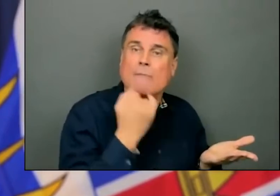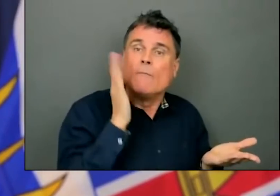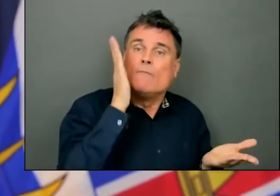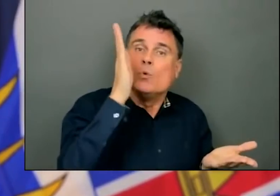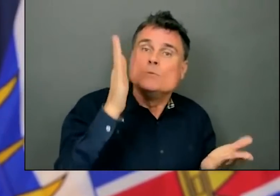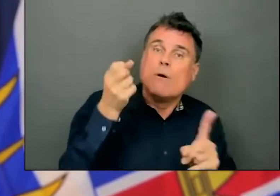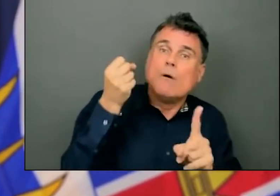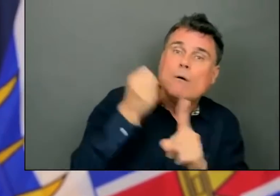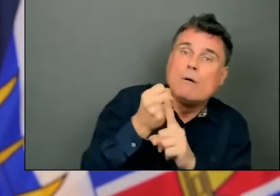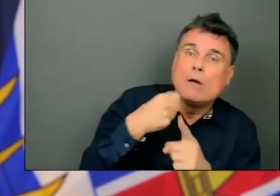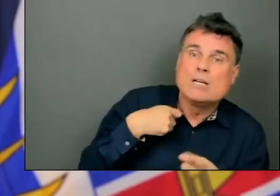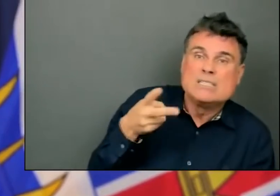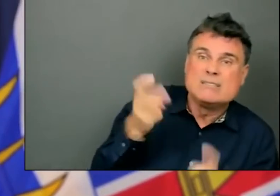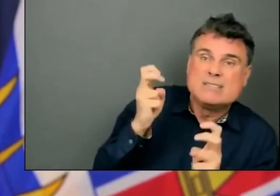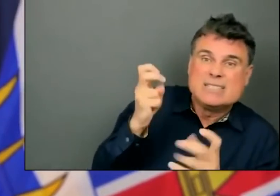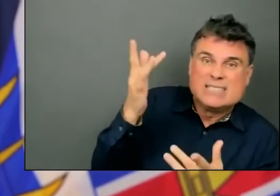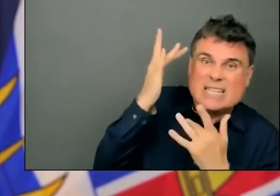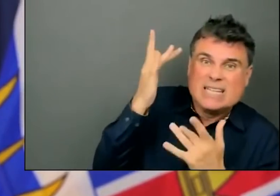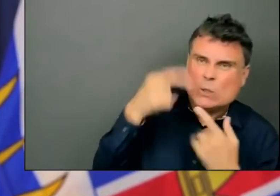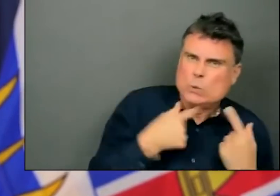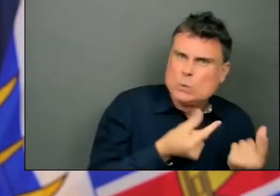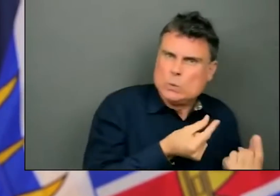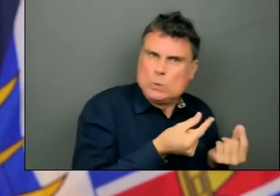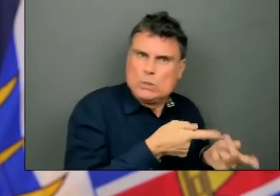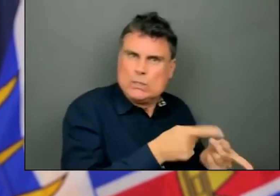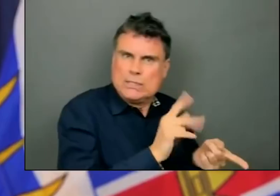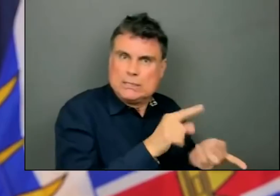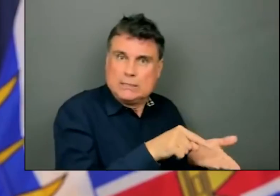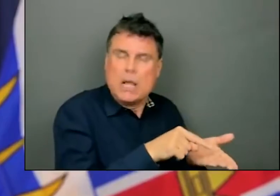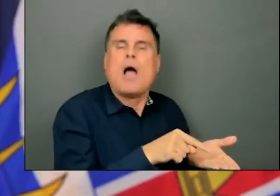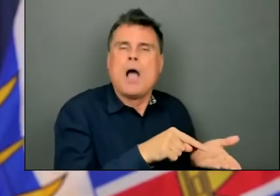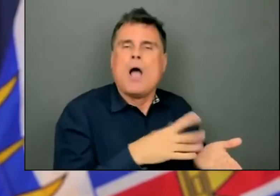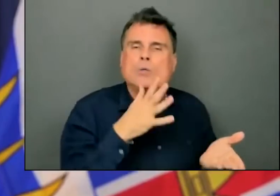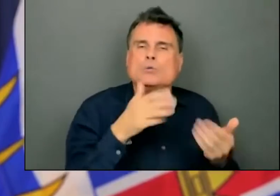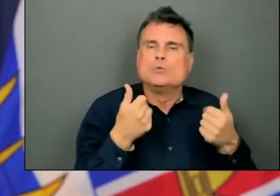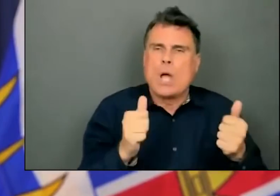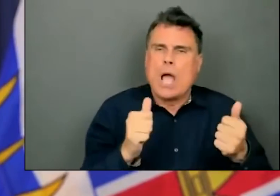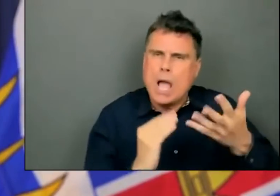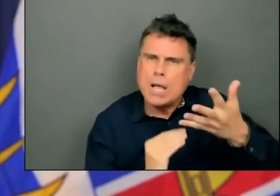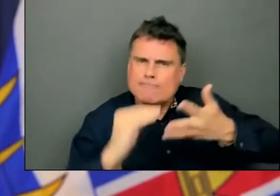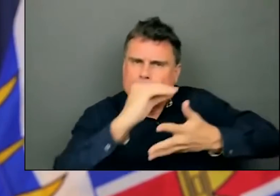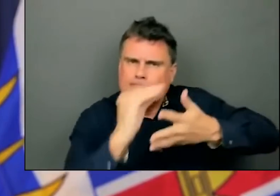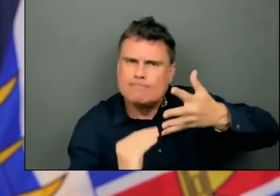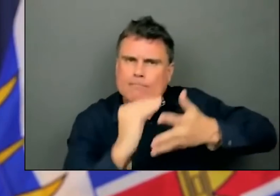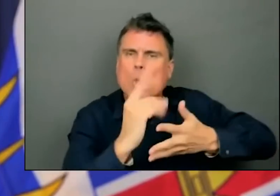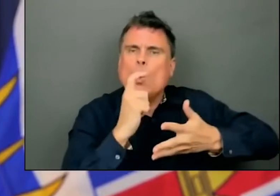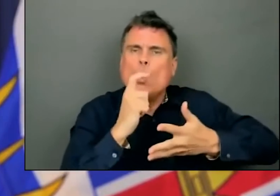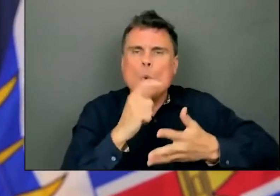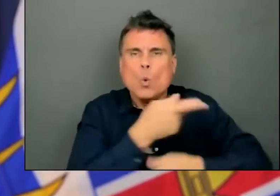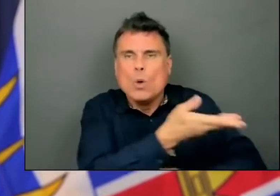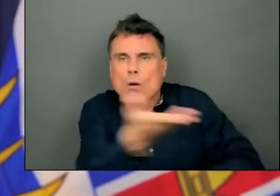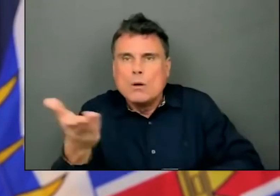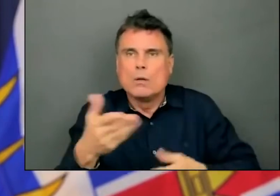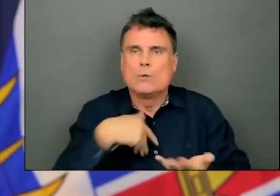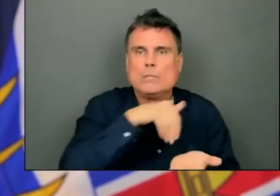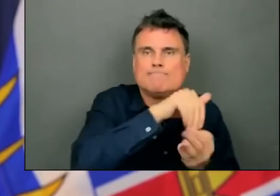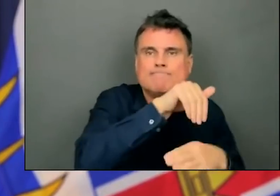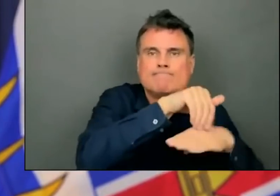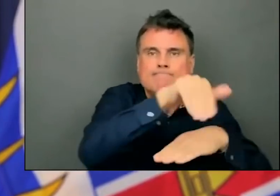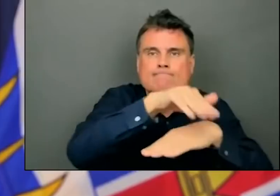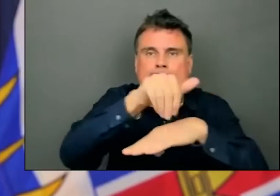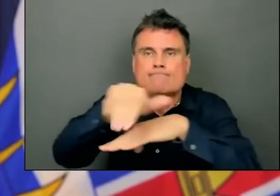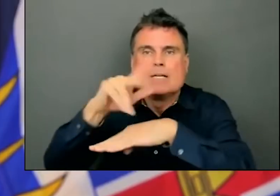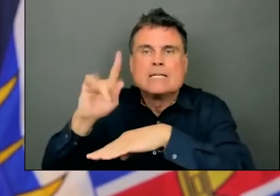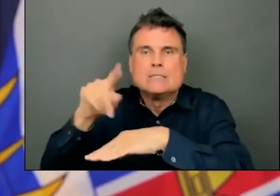prioritizing because we know that there's a pent-up demand out there, and we finally have enough that we can distribute them out